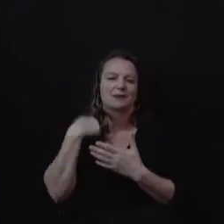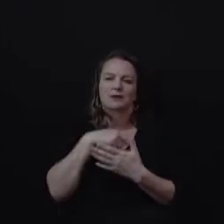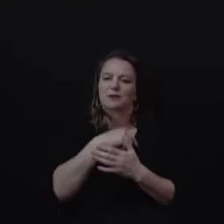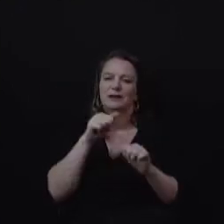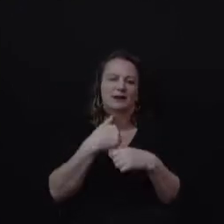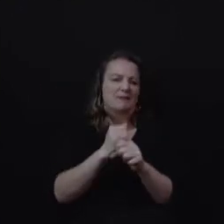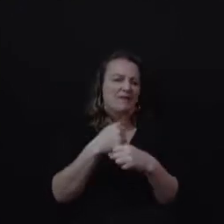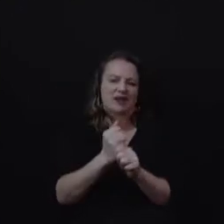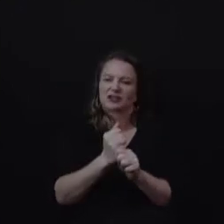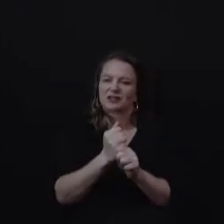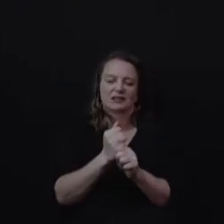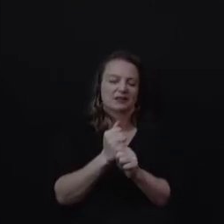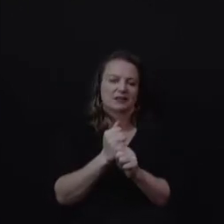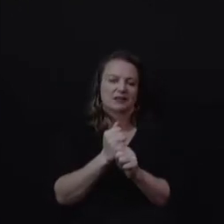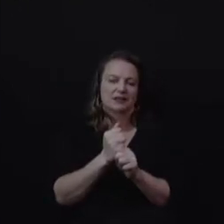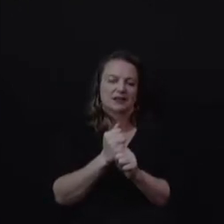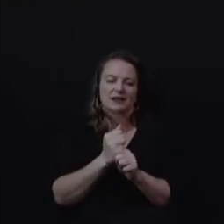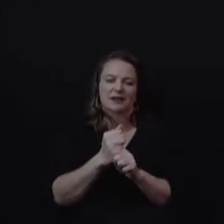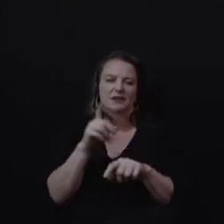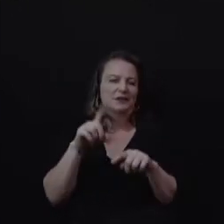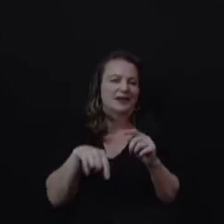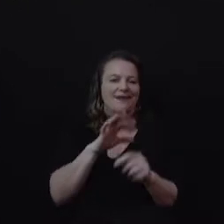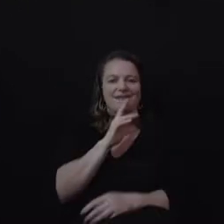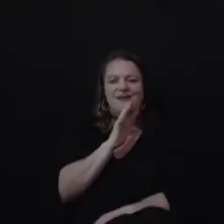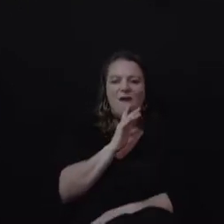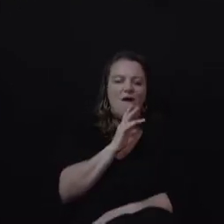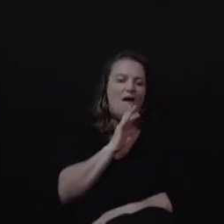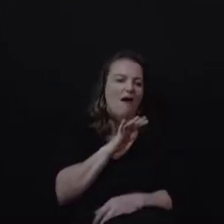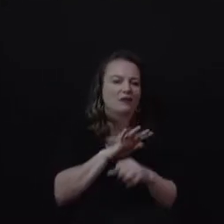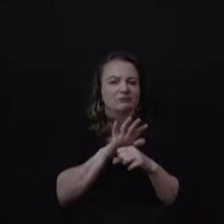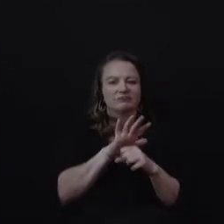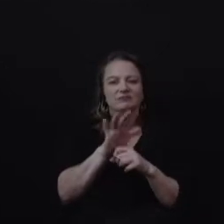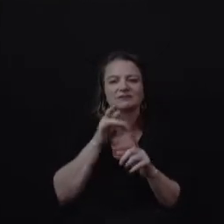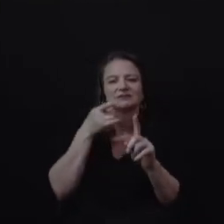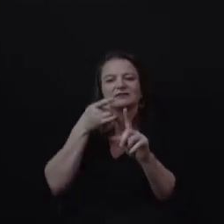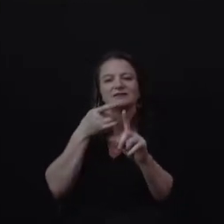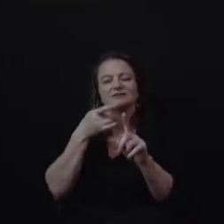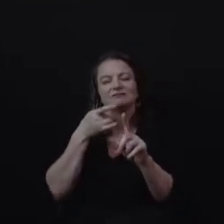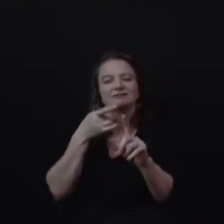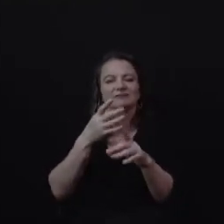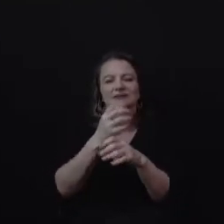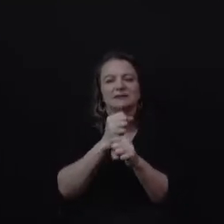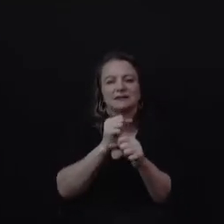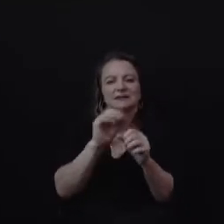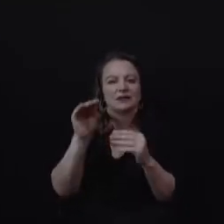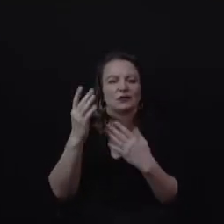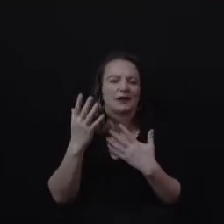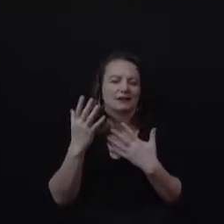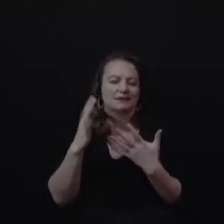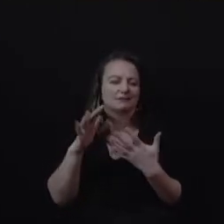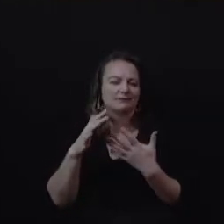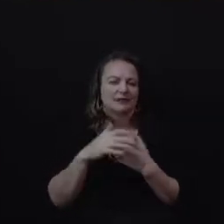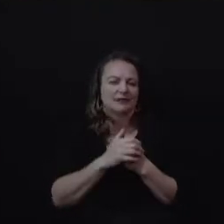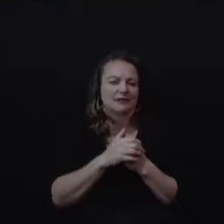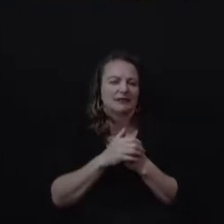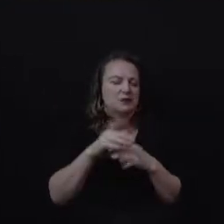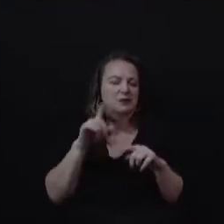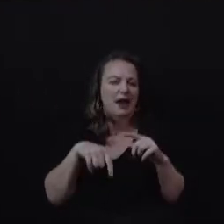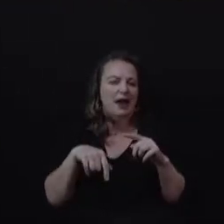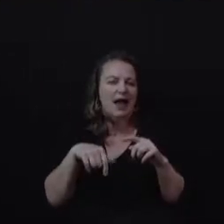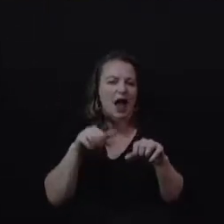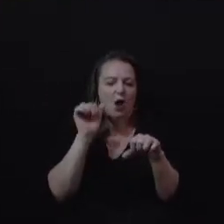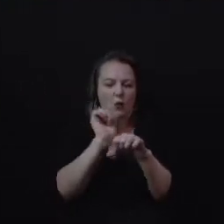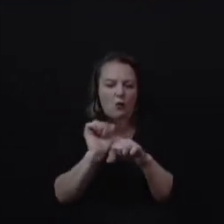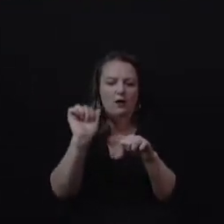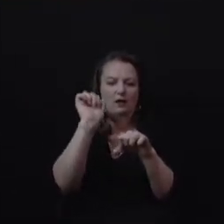manufacture. You can't talk your way into grace, per se. You can't work your